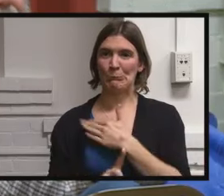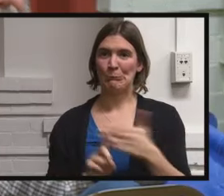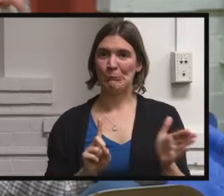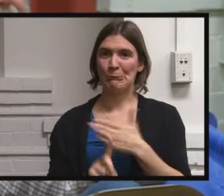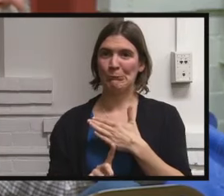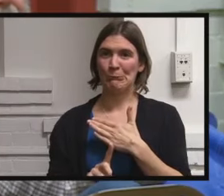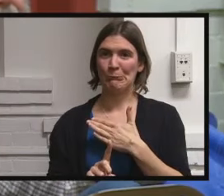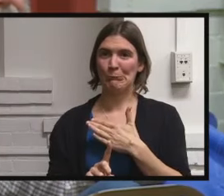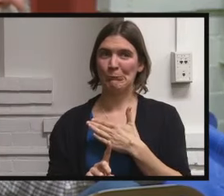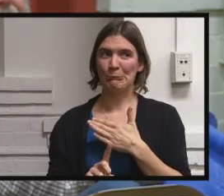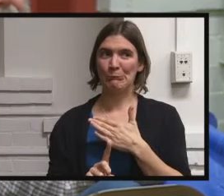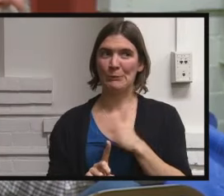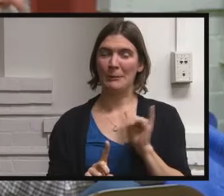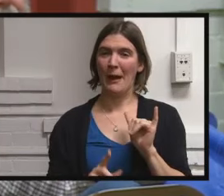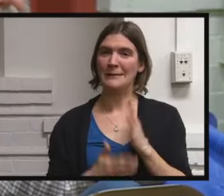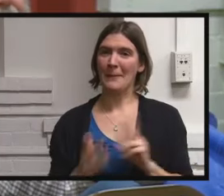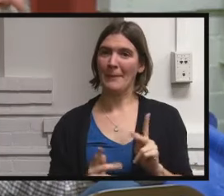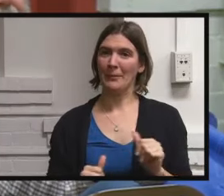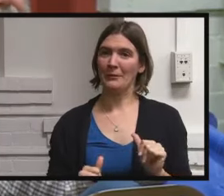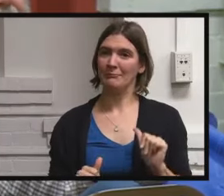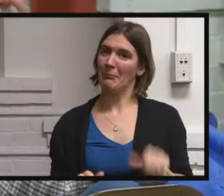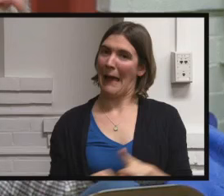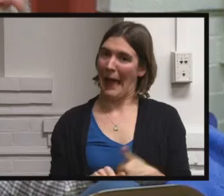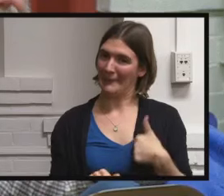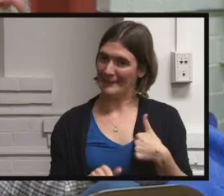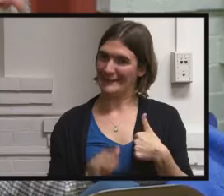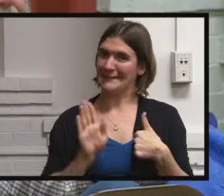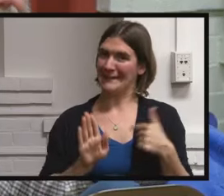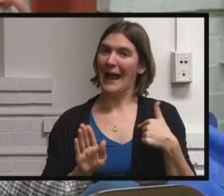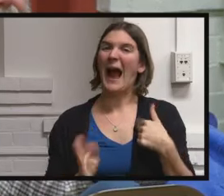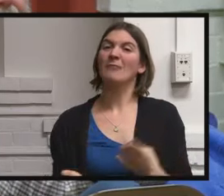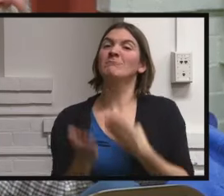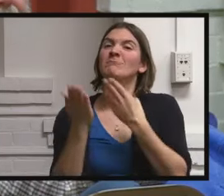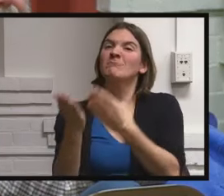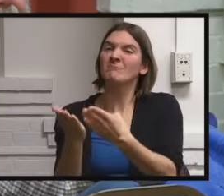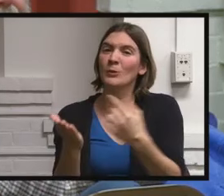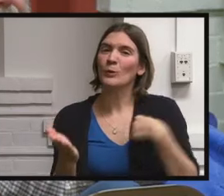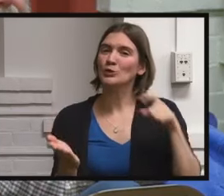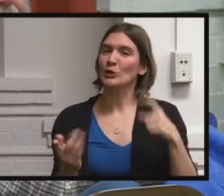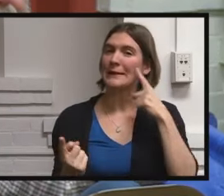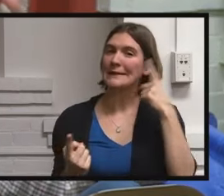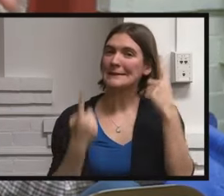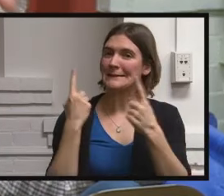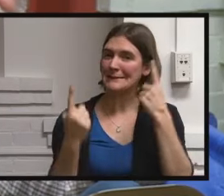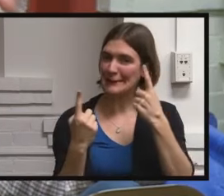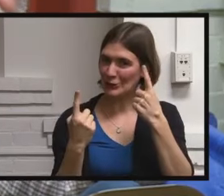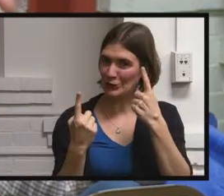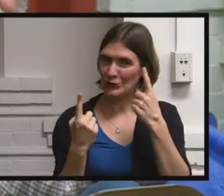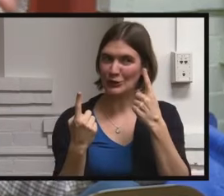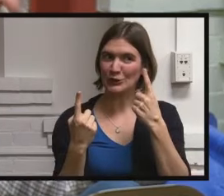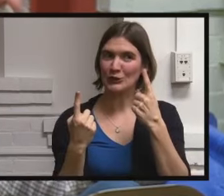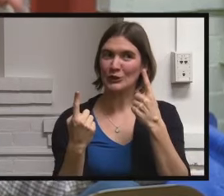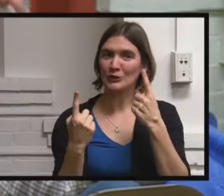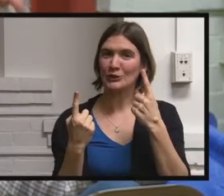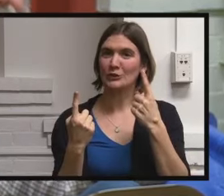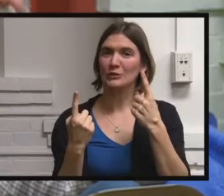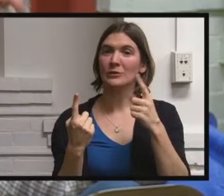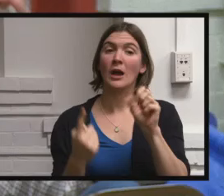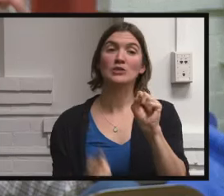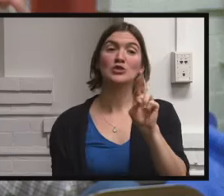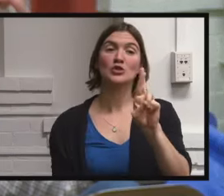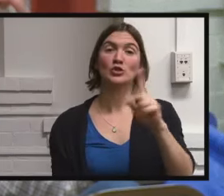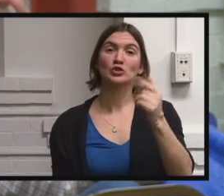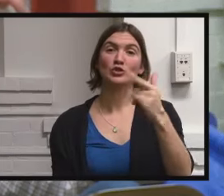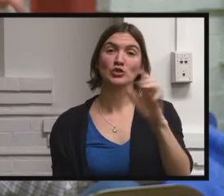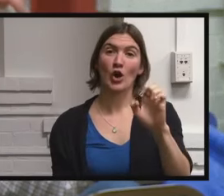by certain interested parties, I suggest that we should consider a surcharge on